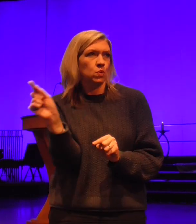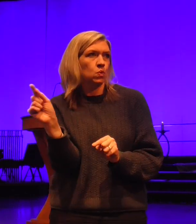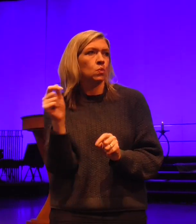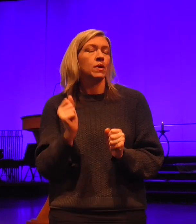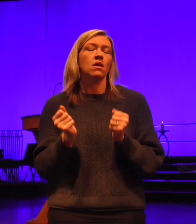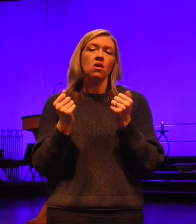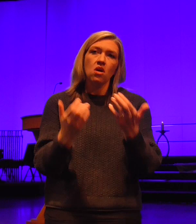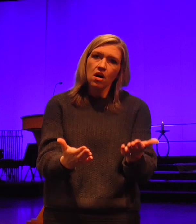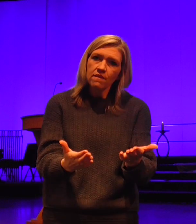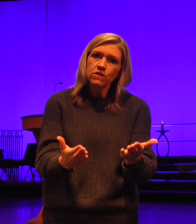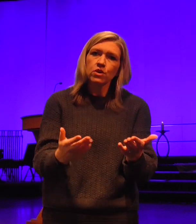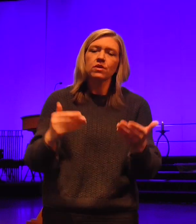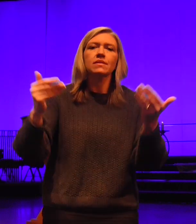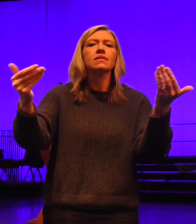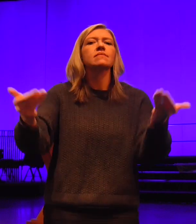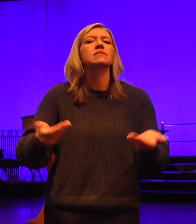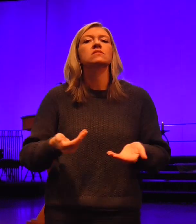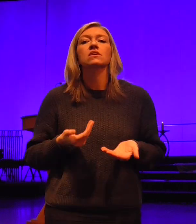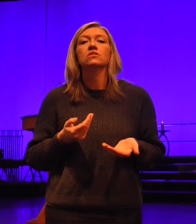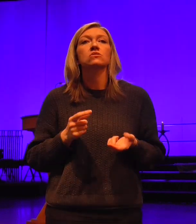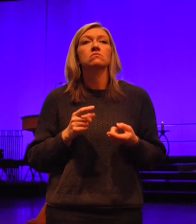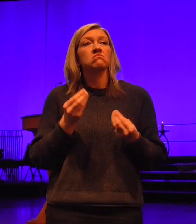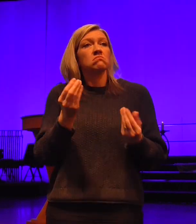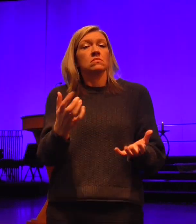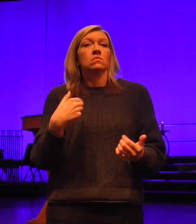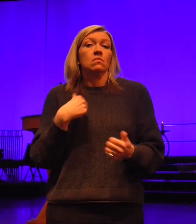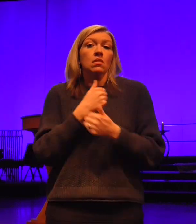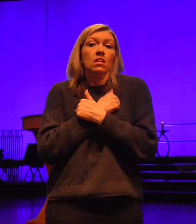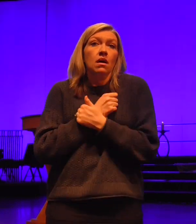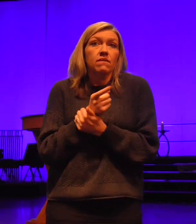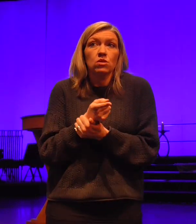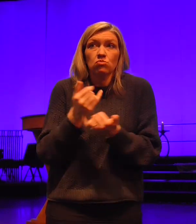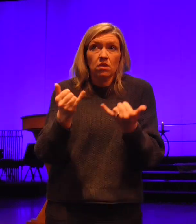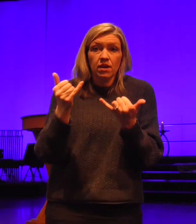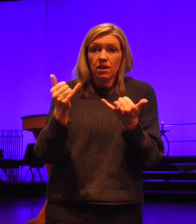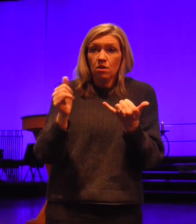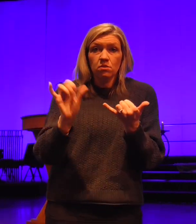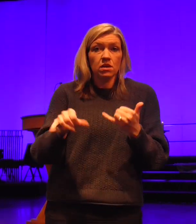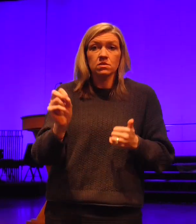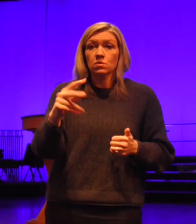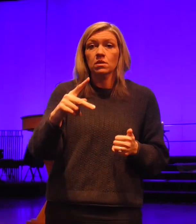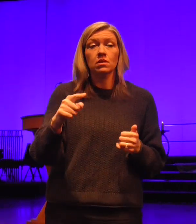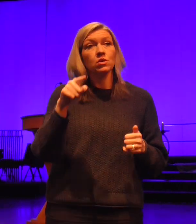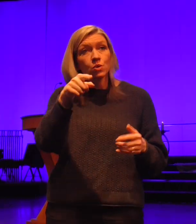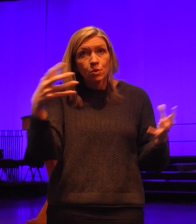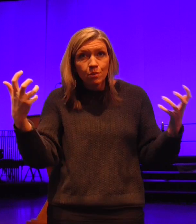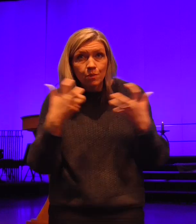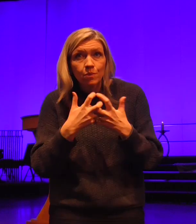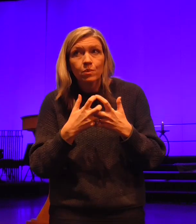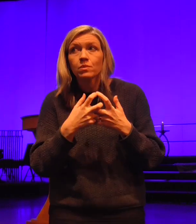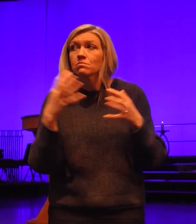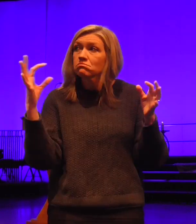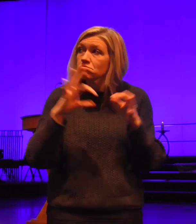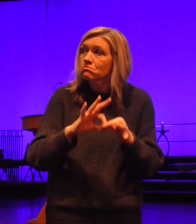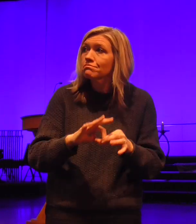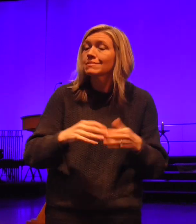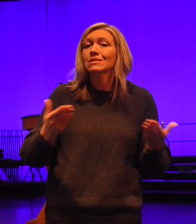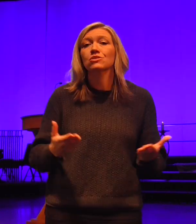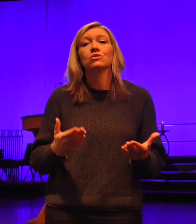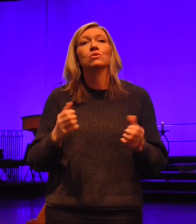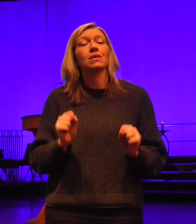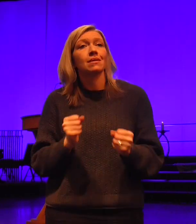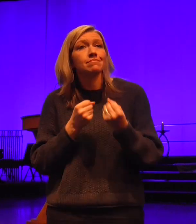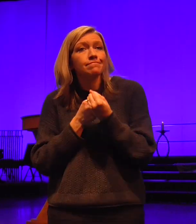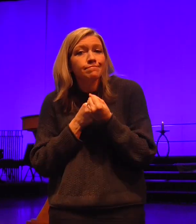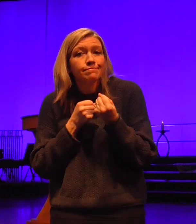over again the invitation to say, we love you right where you are. It's okay. You belong here. We can be with you. We can have